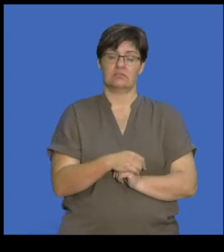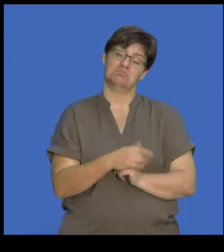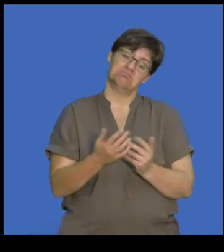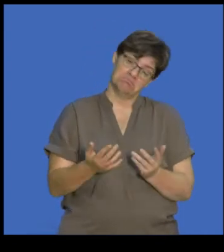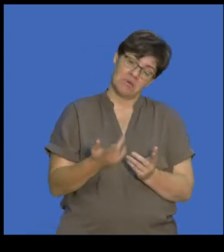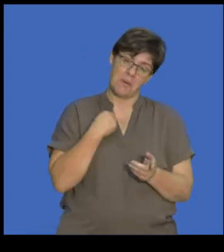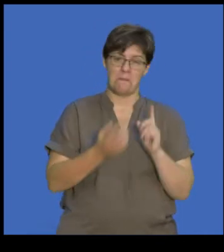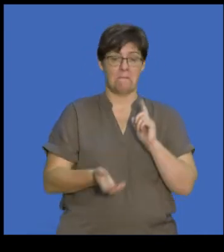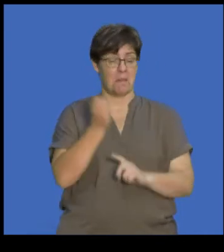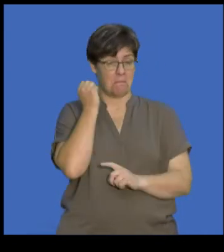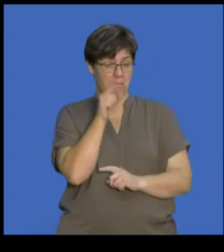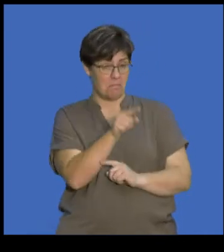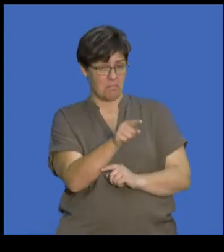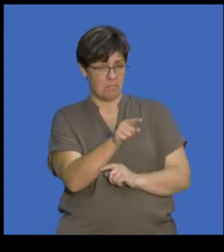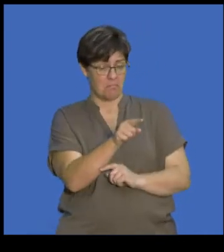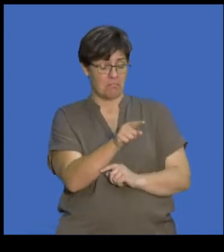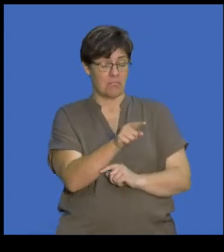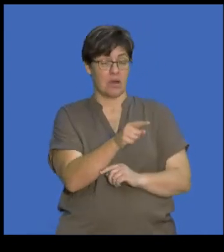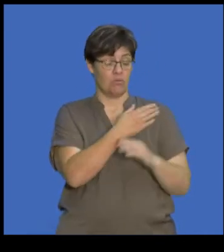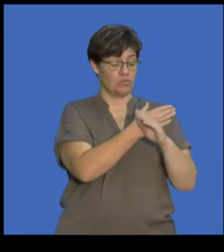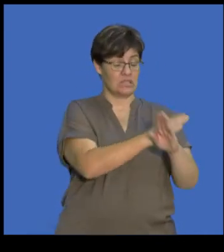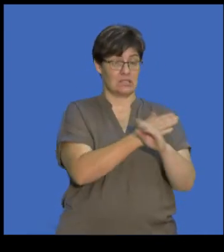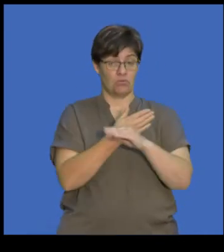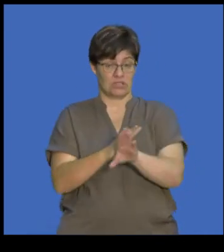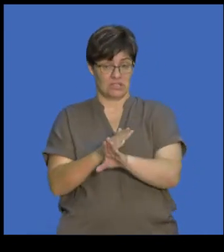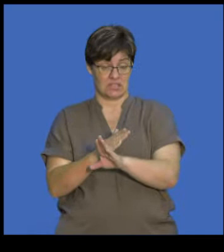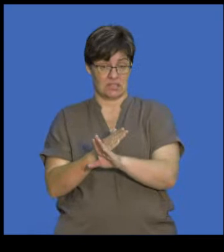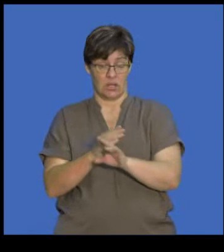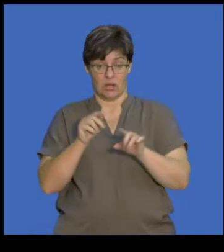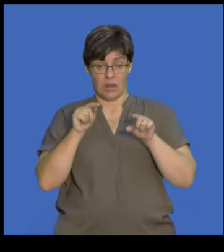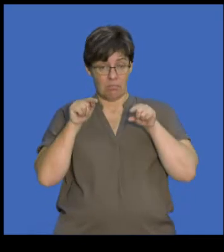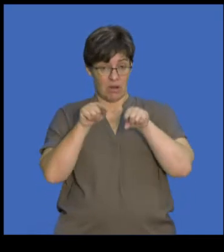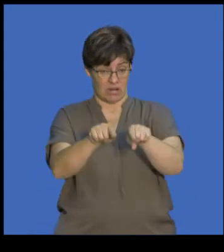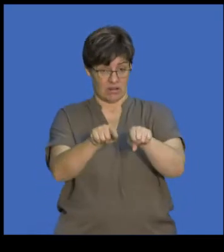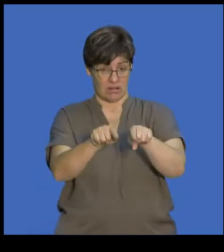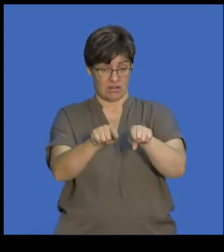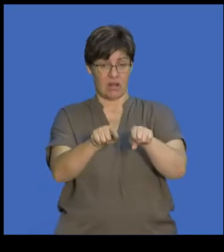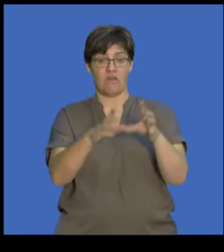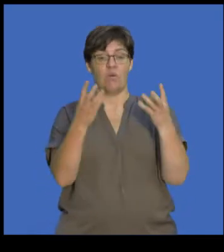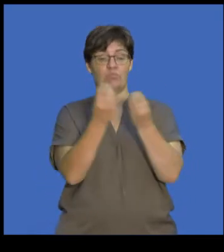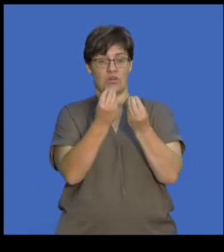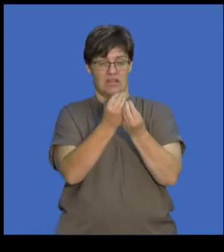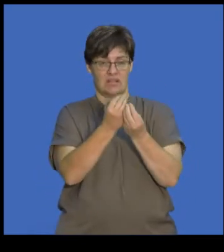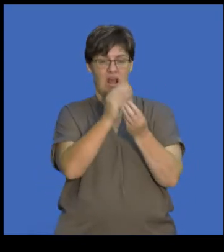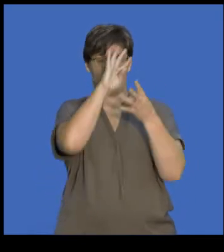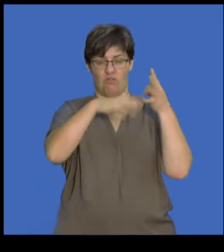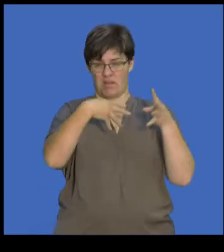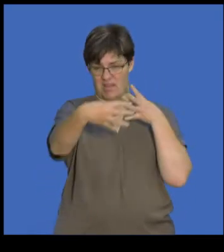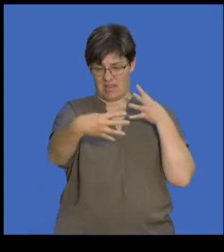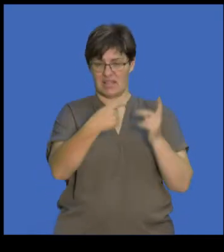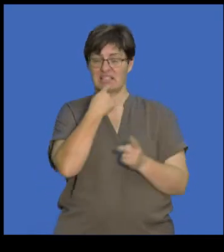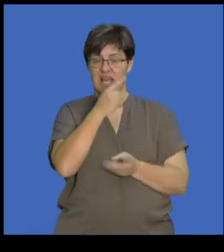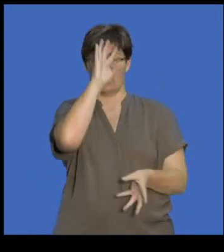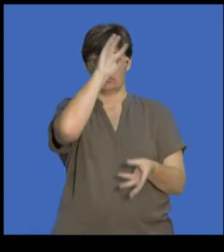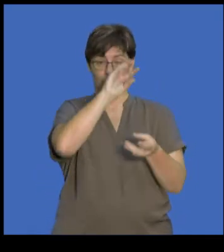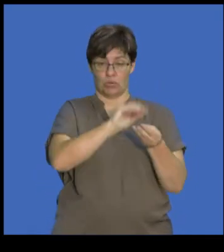determine if there are two resistors in parallel, you can use the product over sum formula, which says total resistance